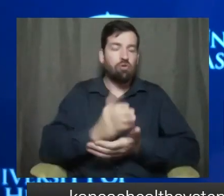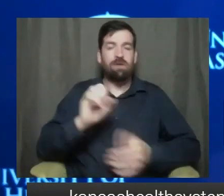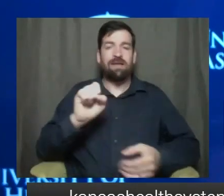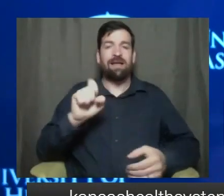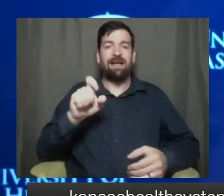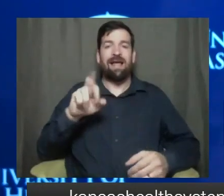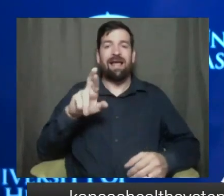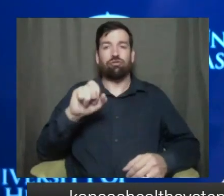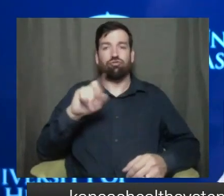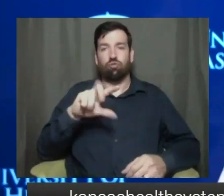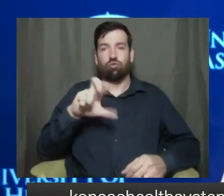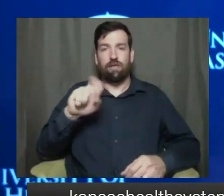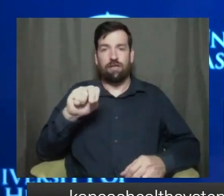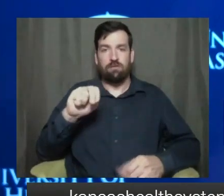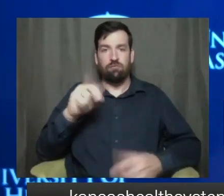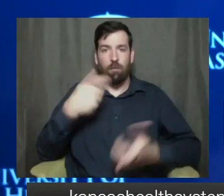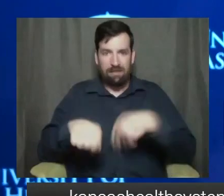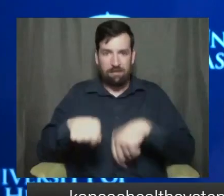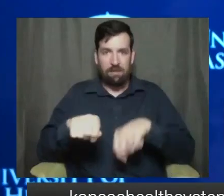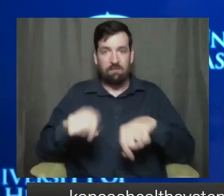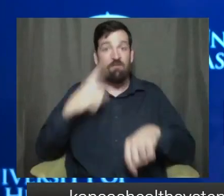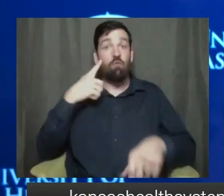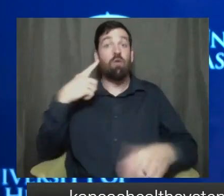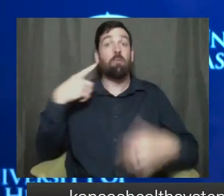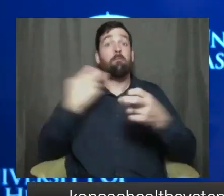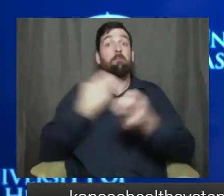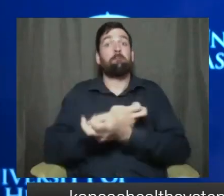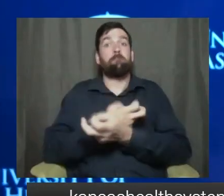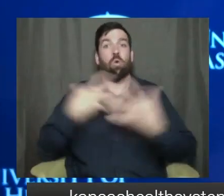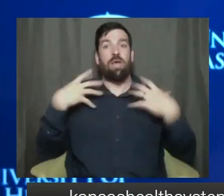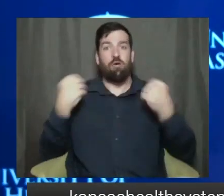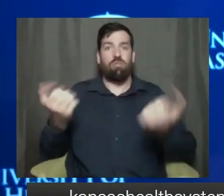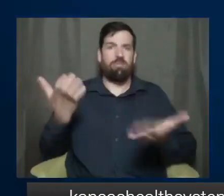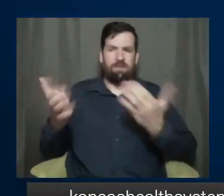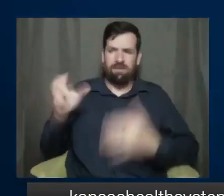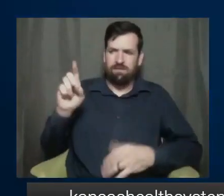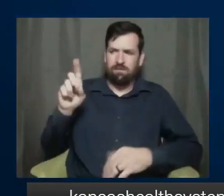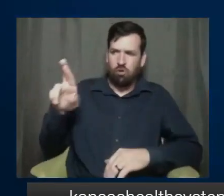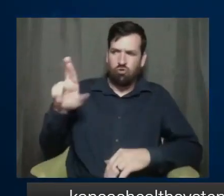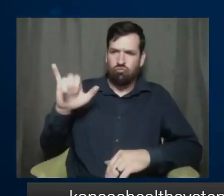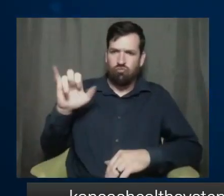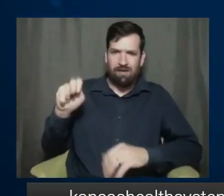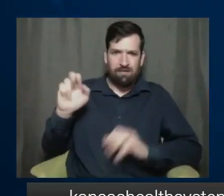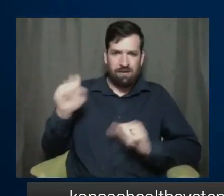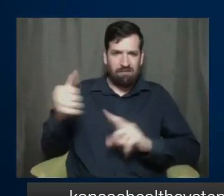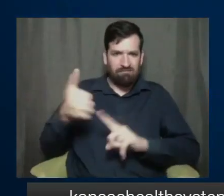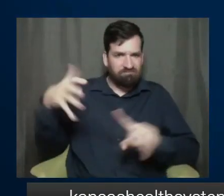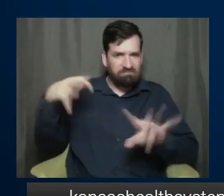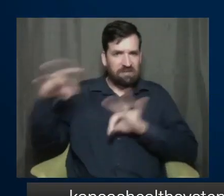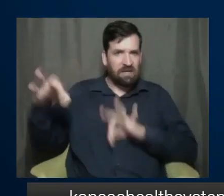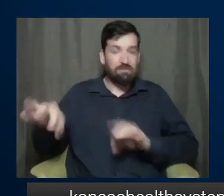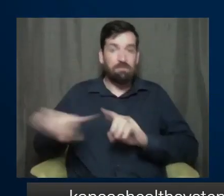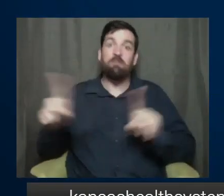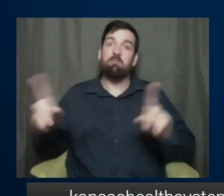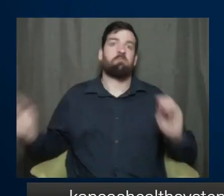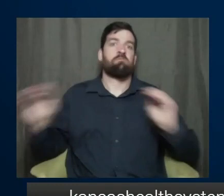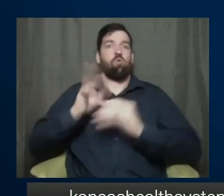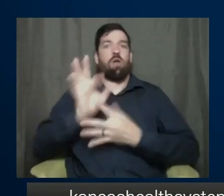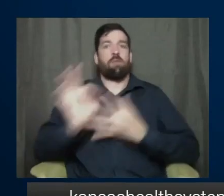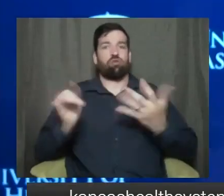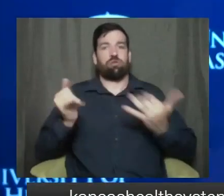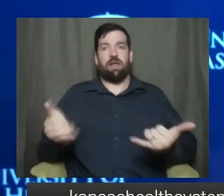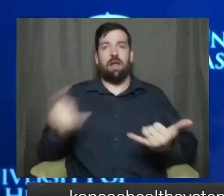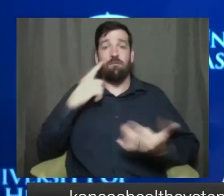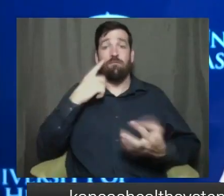bone health. But now we have a lot more options. Maybe Dr. Ryan could talk about those. But now we have a lot more options, for treatment. I mean,